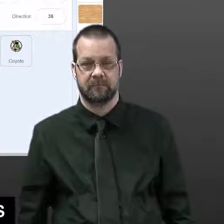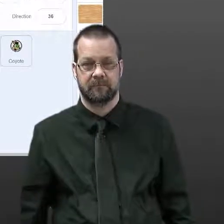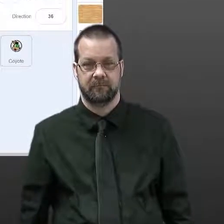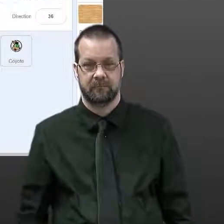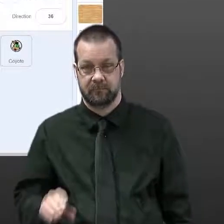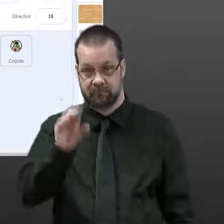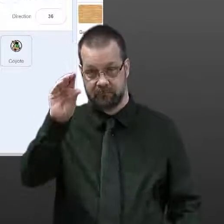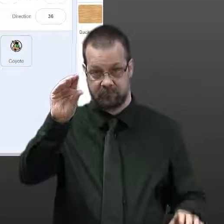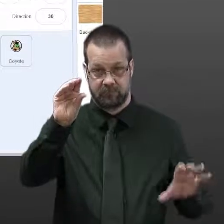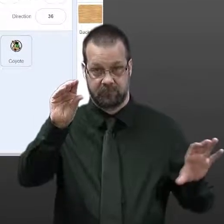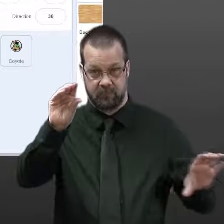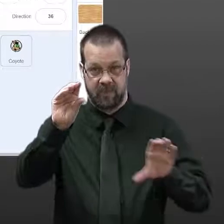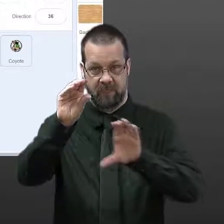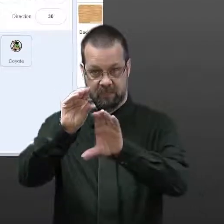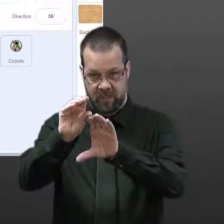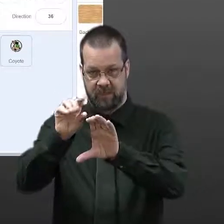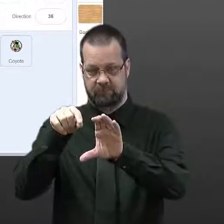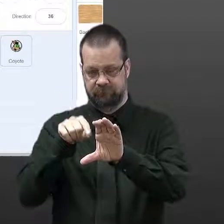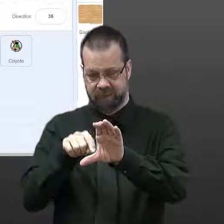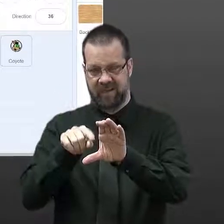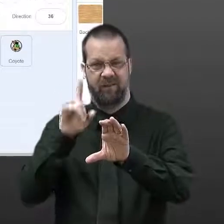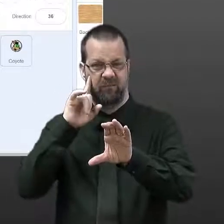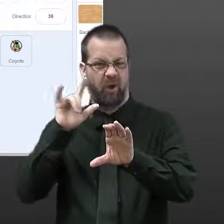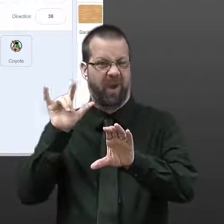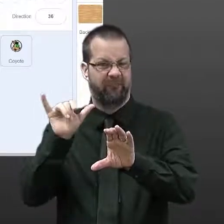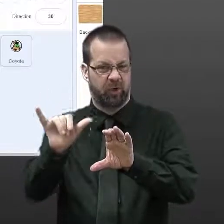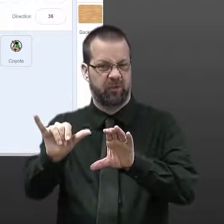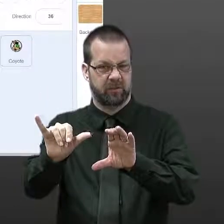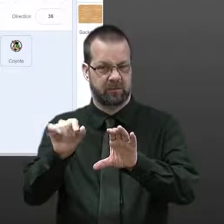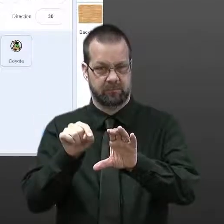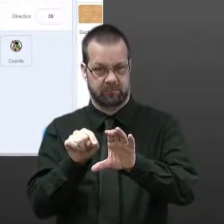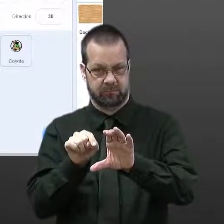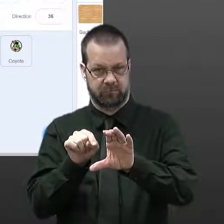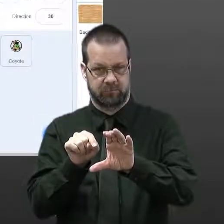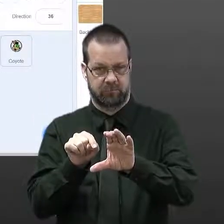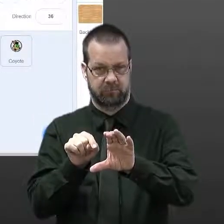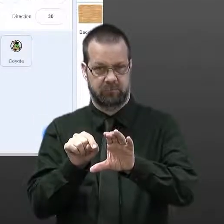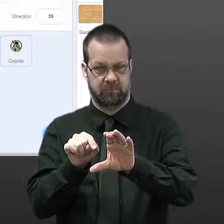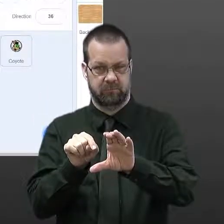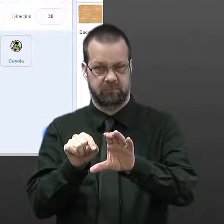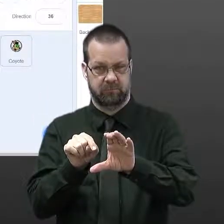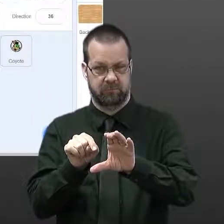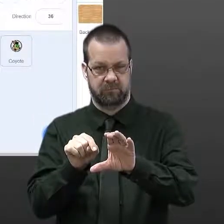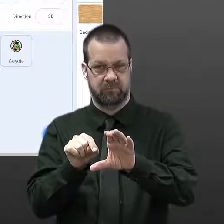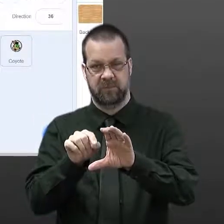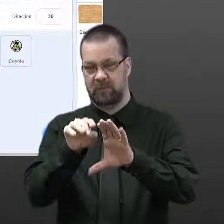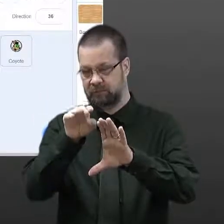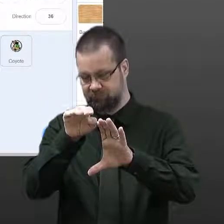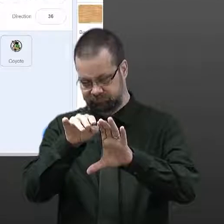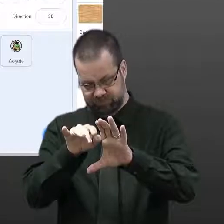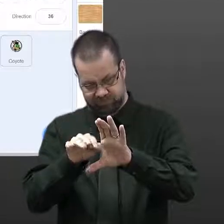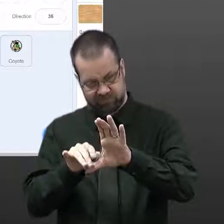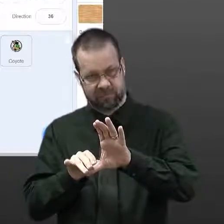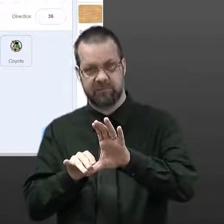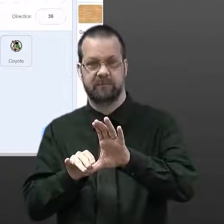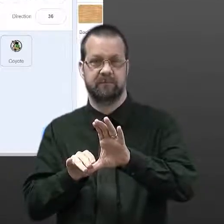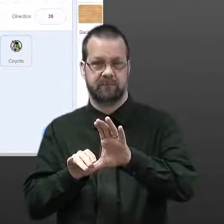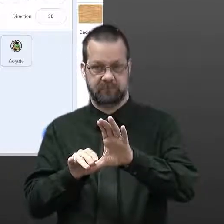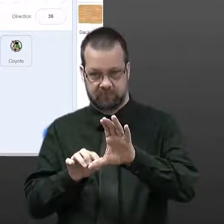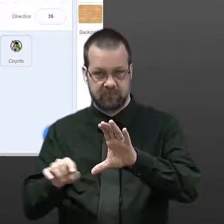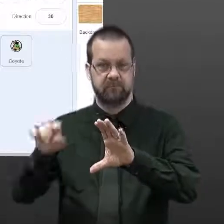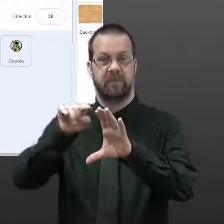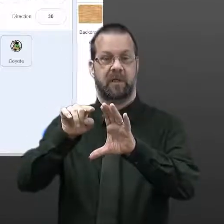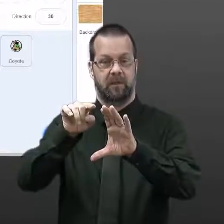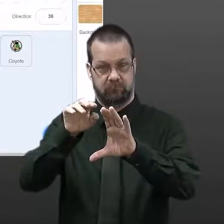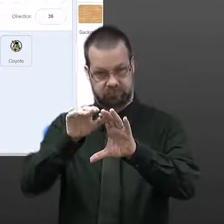block, we are going to attach a forever, and this will again loop. It'll go through the steps from top to bottom and then